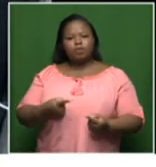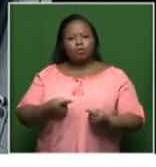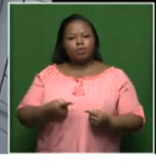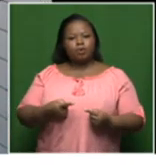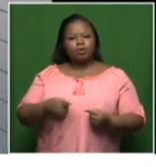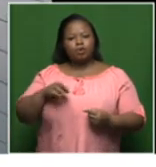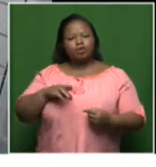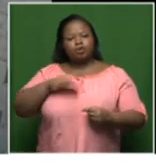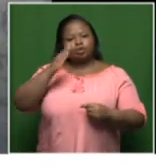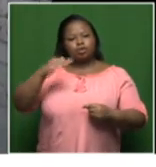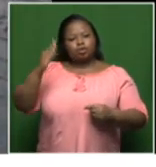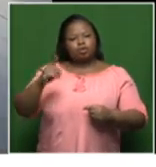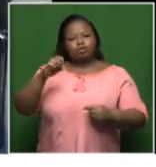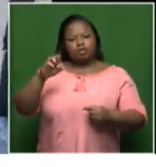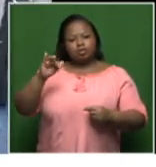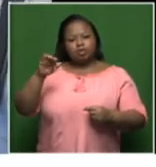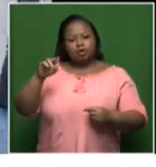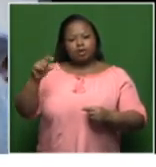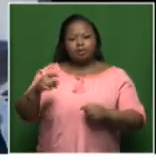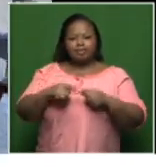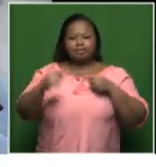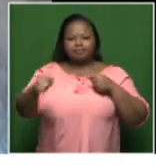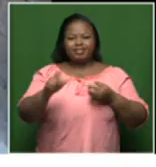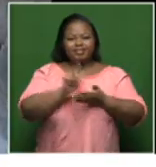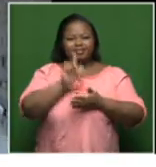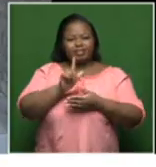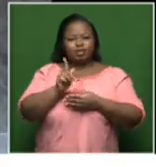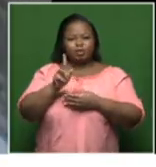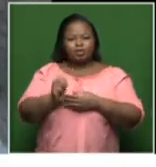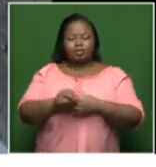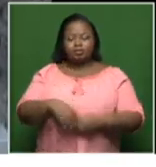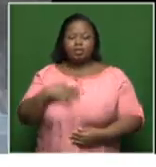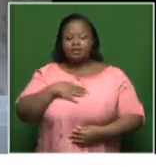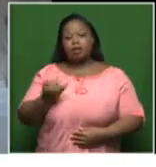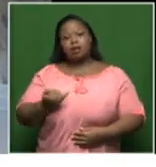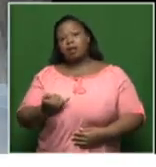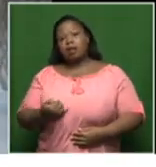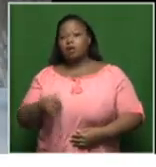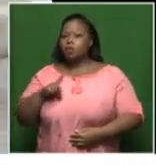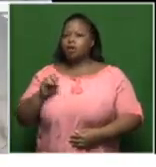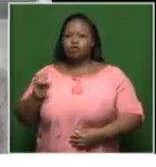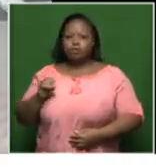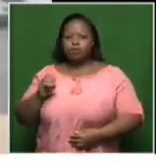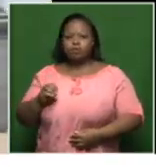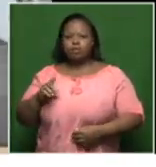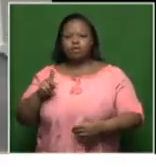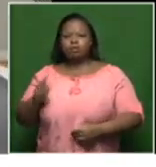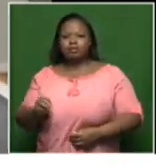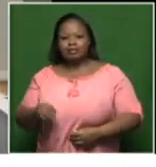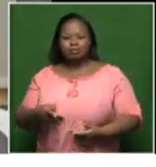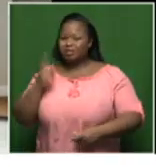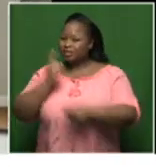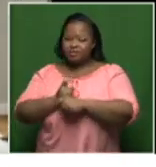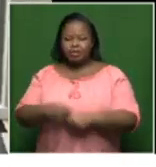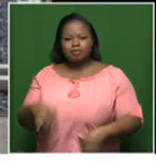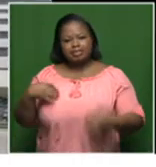Trail Drakensberg, and that was only 17 Ks, but it felt almost like running another 100 miles. It was really tough. So I can't